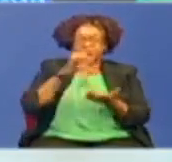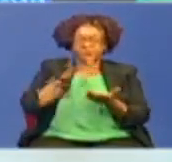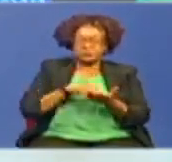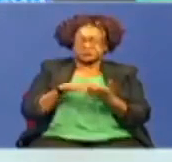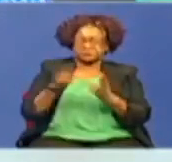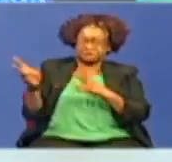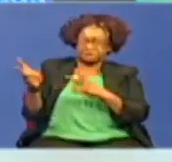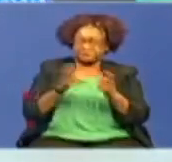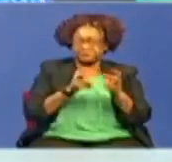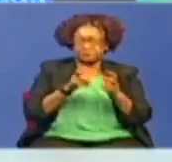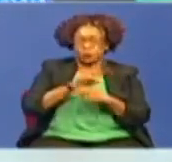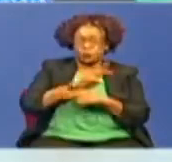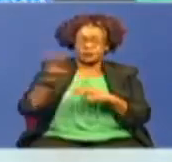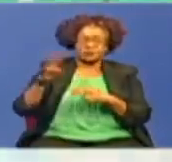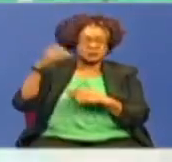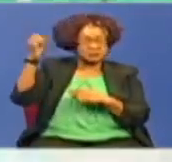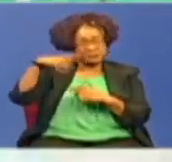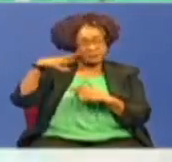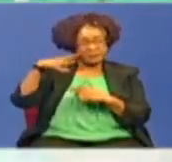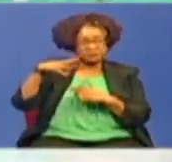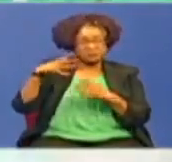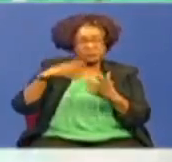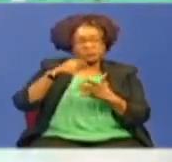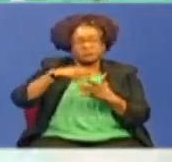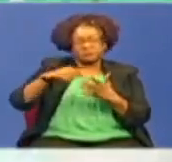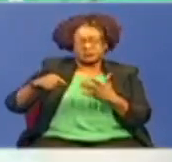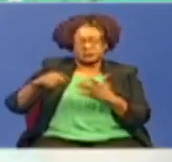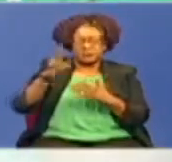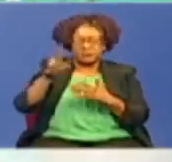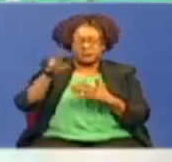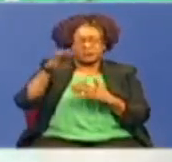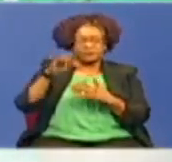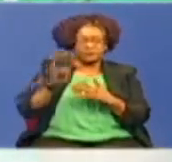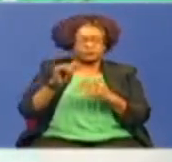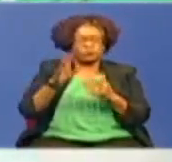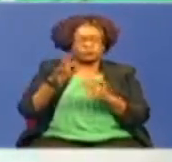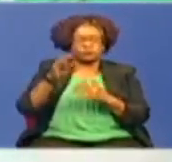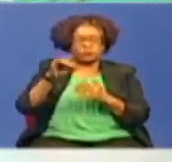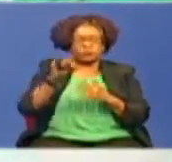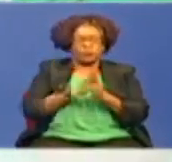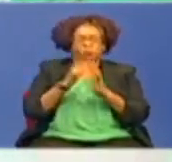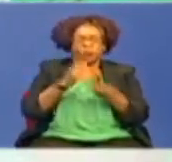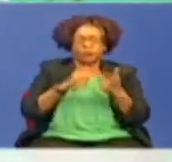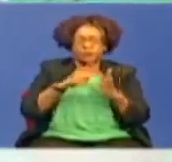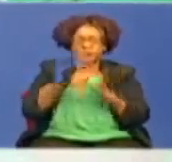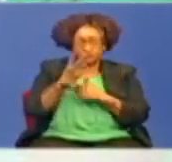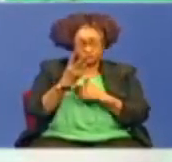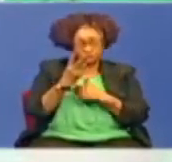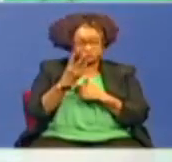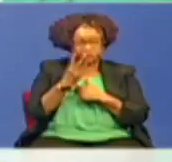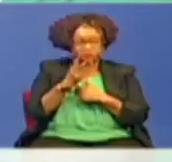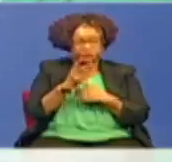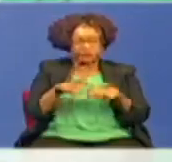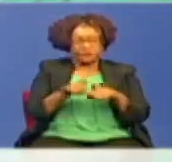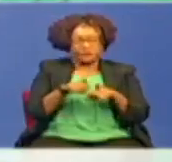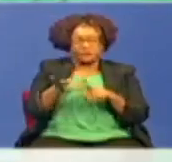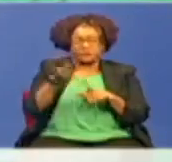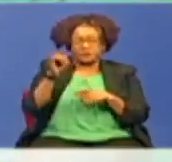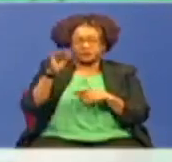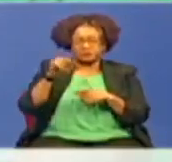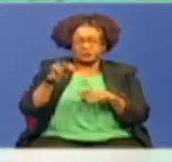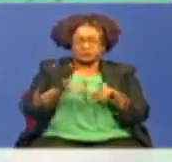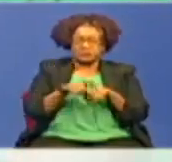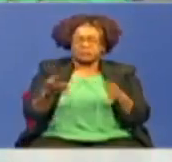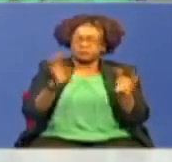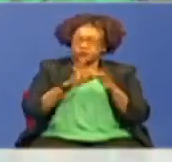Western Stima, from where they've signed defender Kelvin Wesonga on a four-year deal. Centre-back Kennedy Owino has also